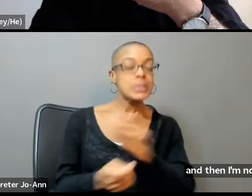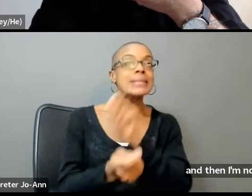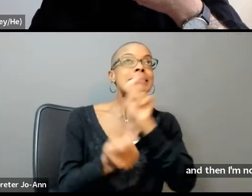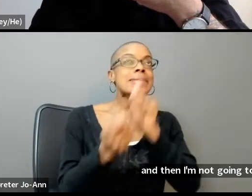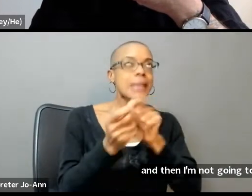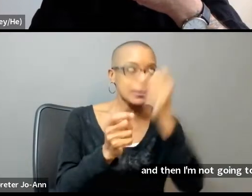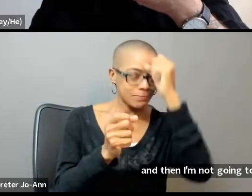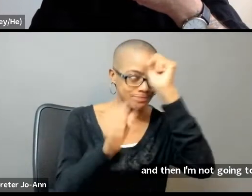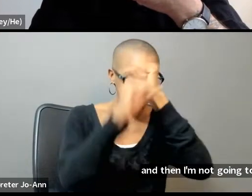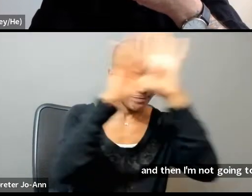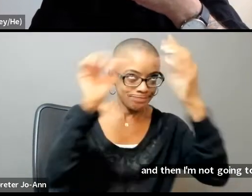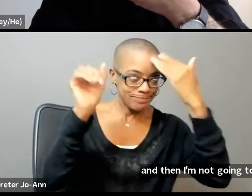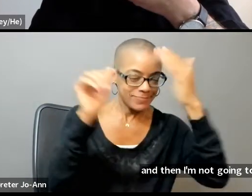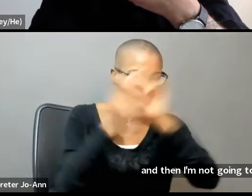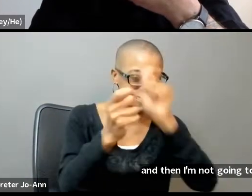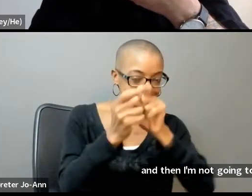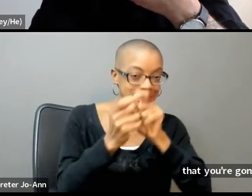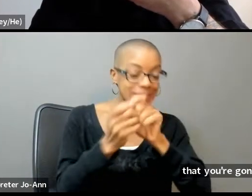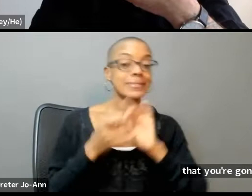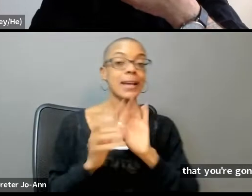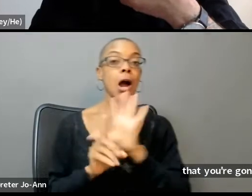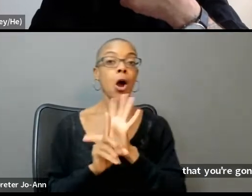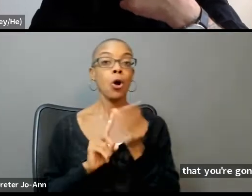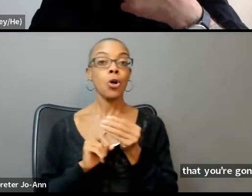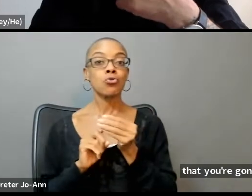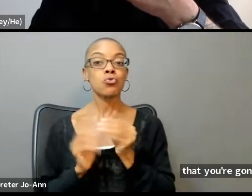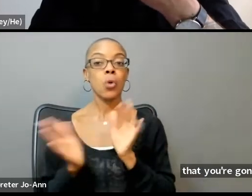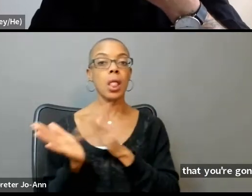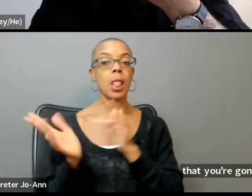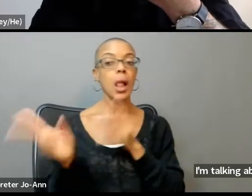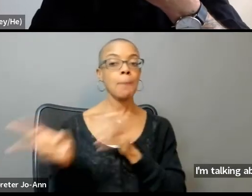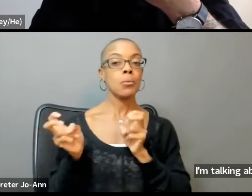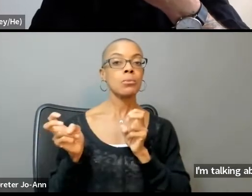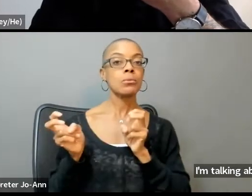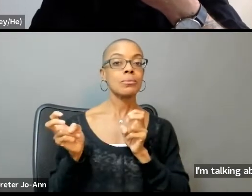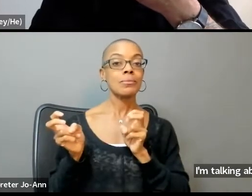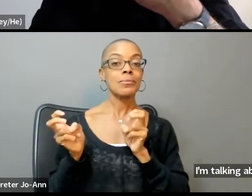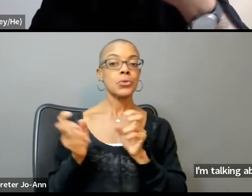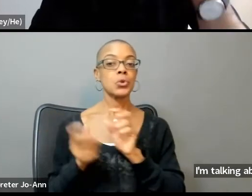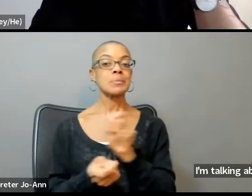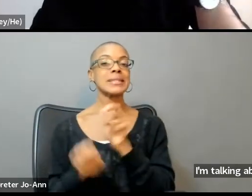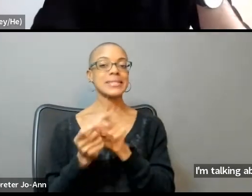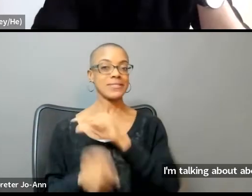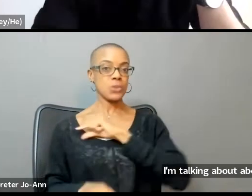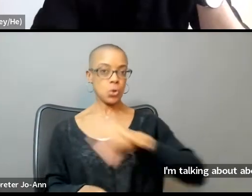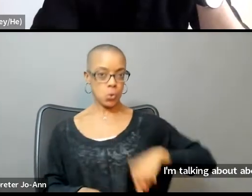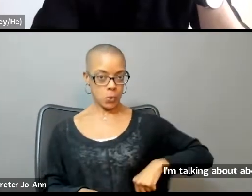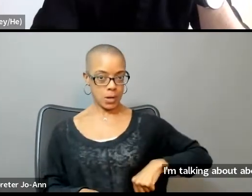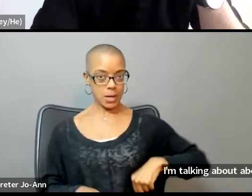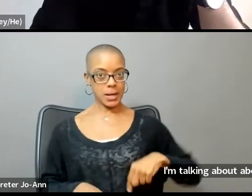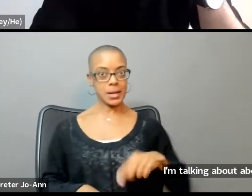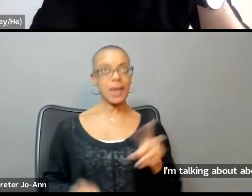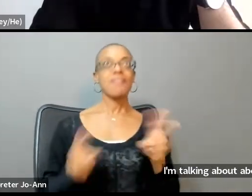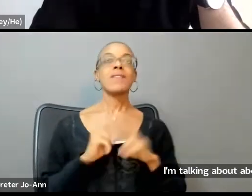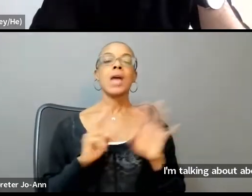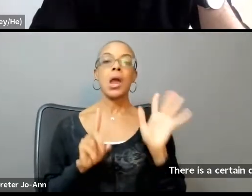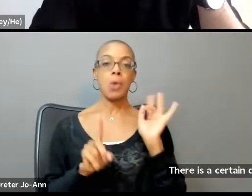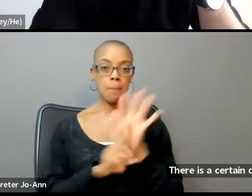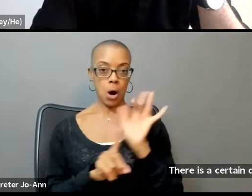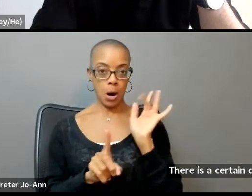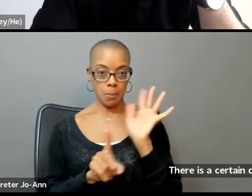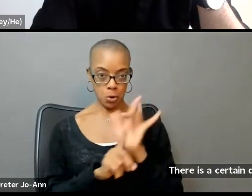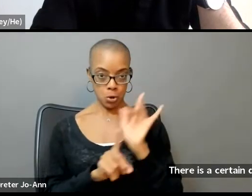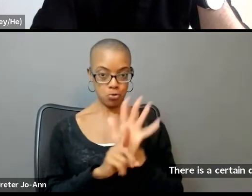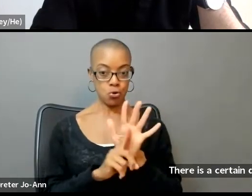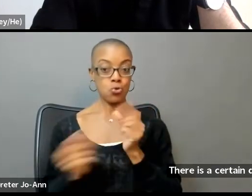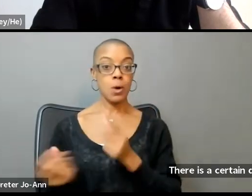about cultural appropriation. There is a certain queen who is very big on the scene, who does a